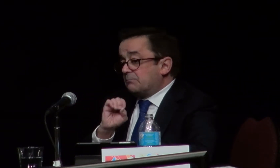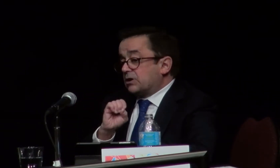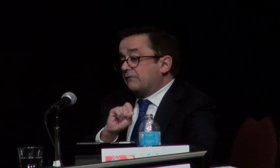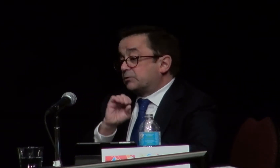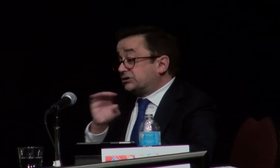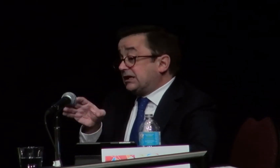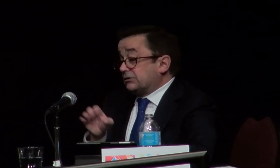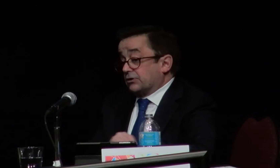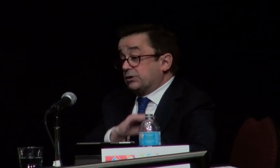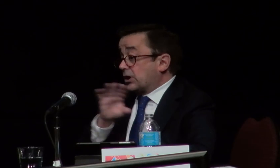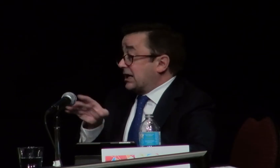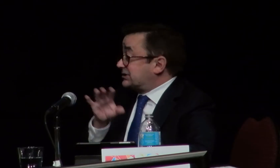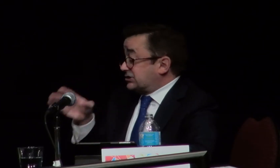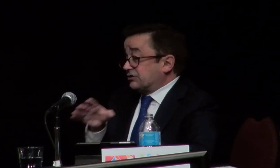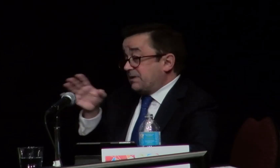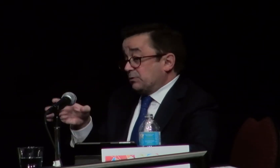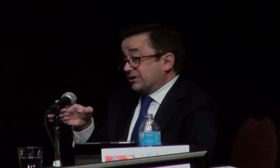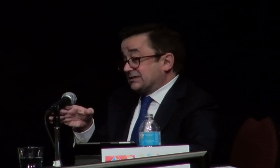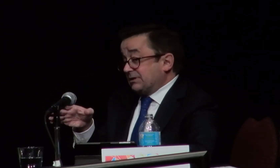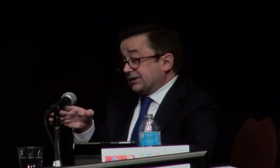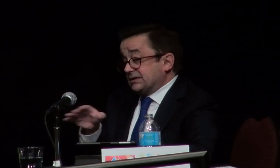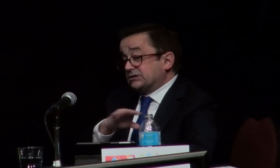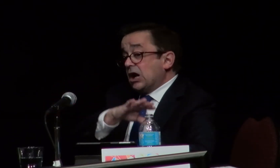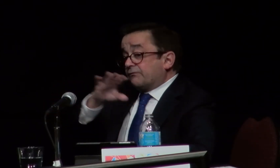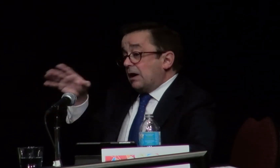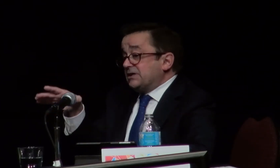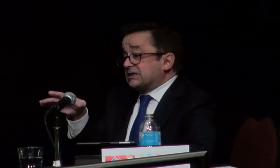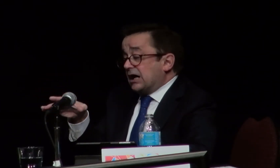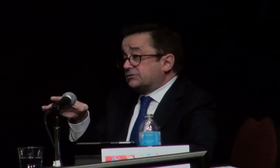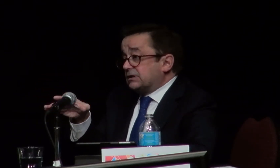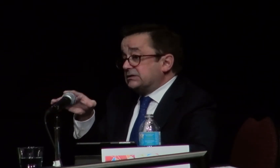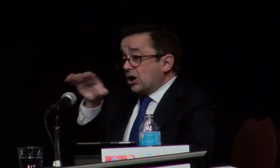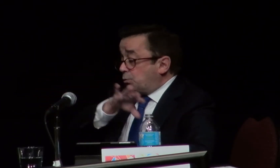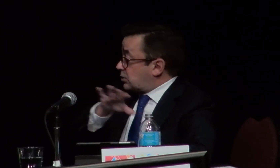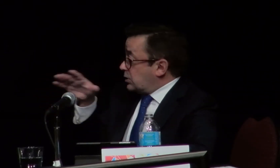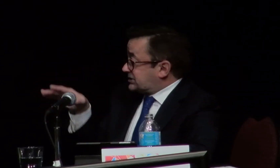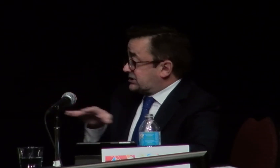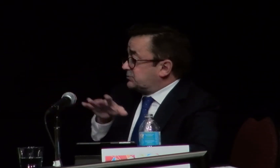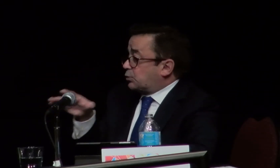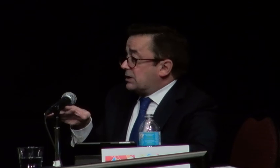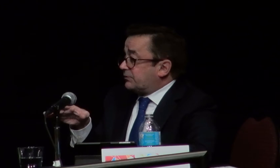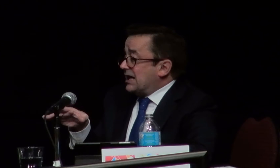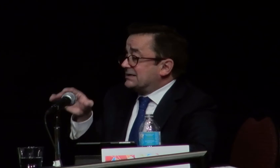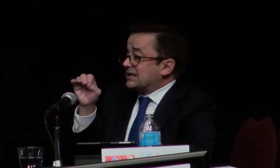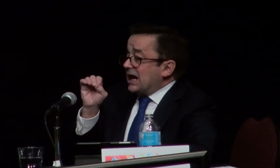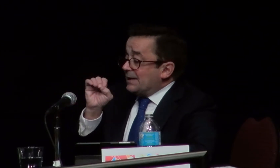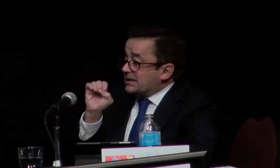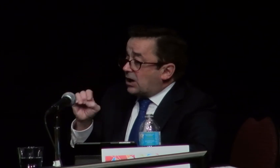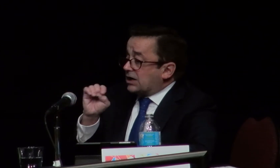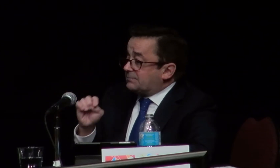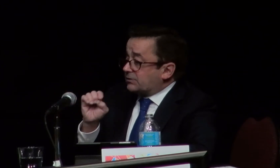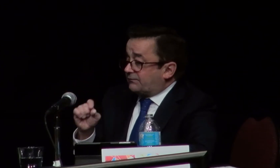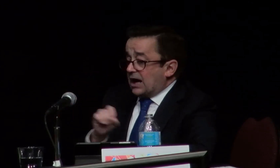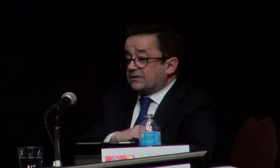and a number of particularly organizations of people with disabilities from these countries where quota systems were in place, and